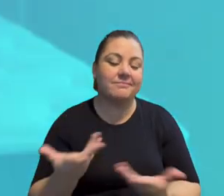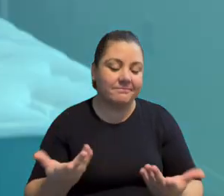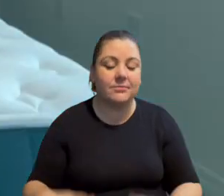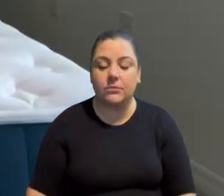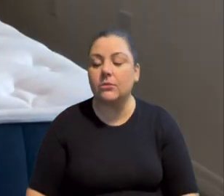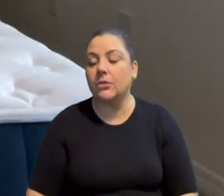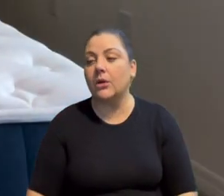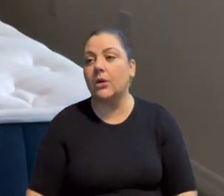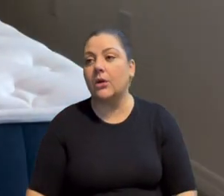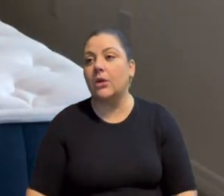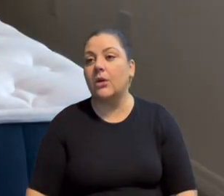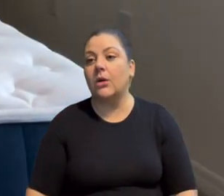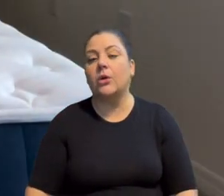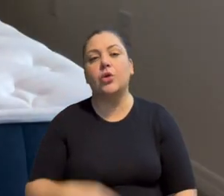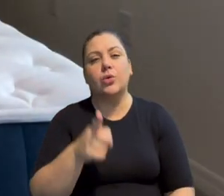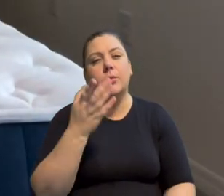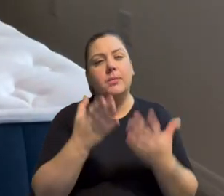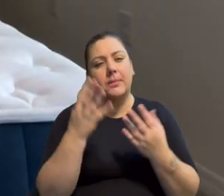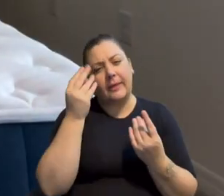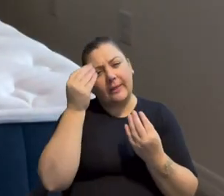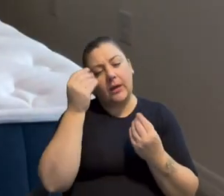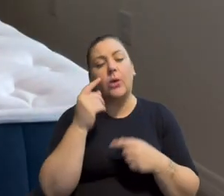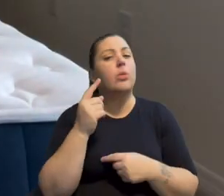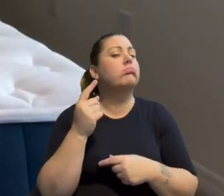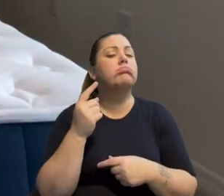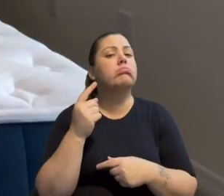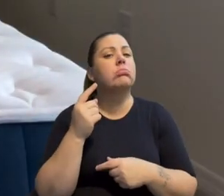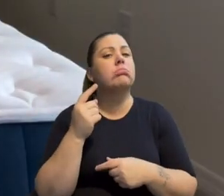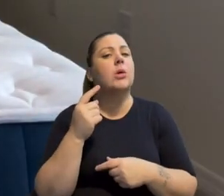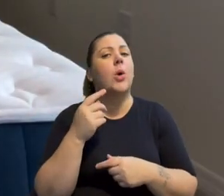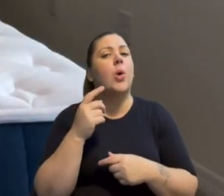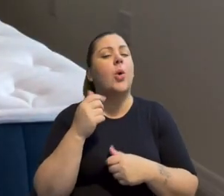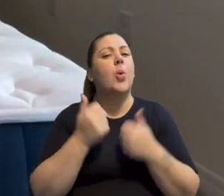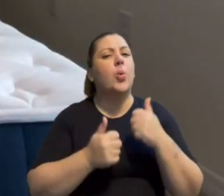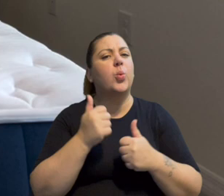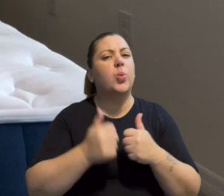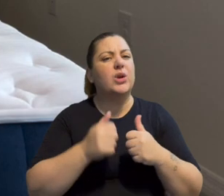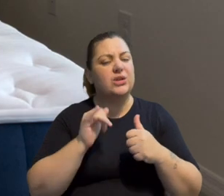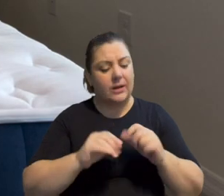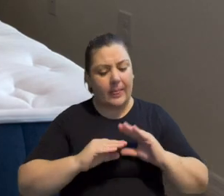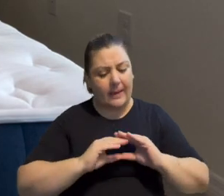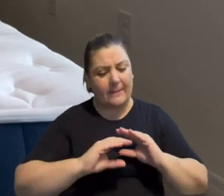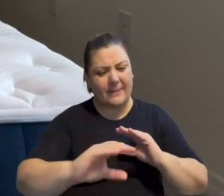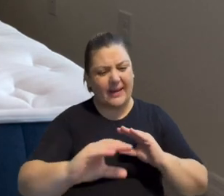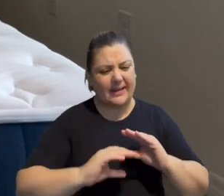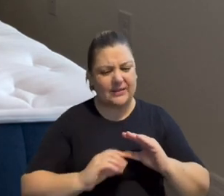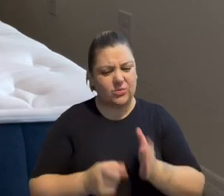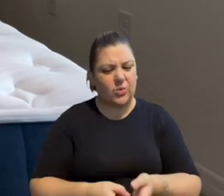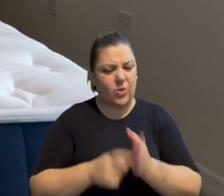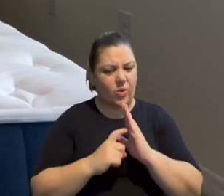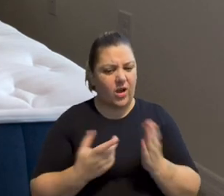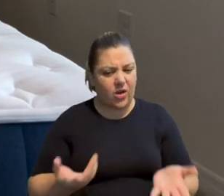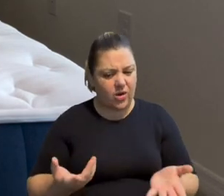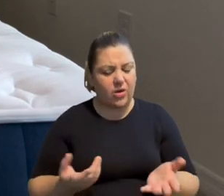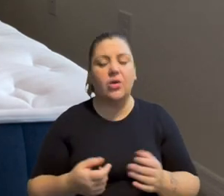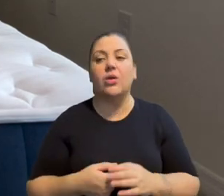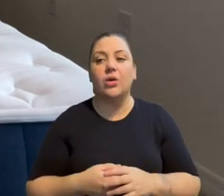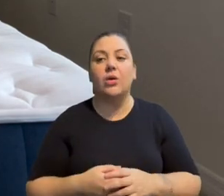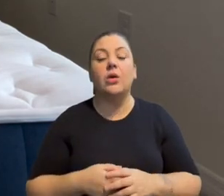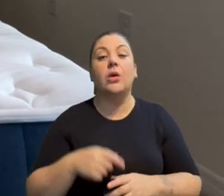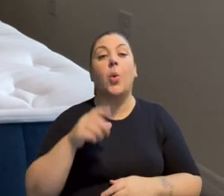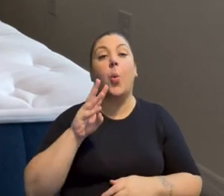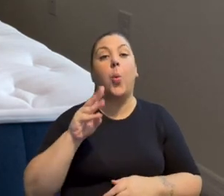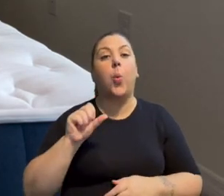Some of the questions that you might be asking are, what kind of base do you need for this type of mattress? They actually say